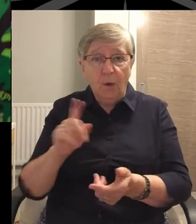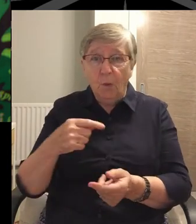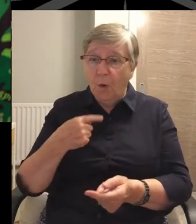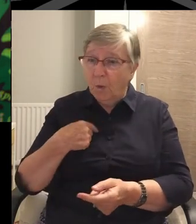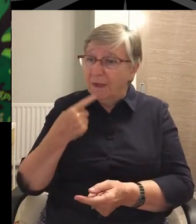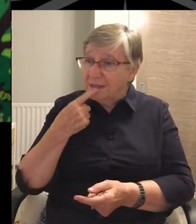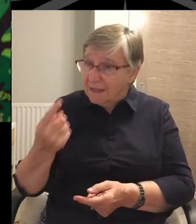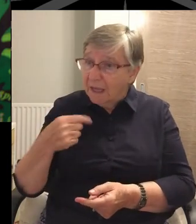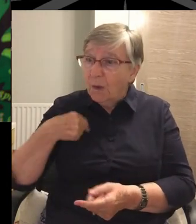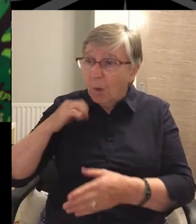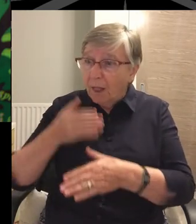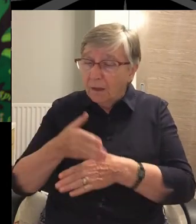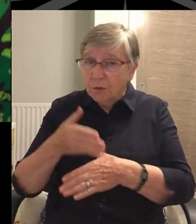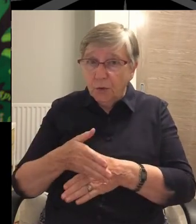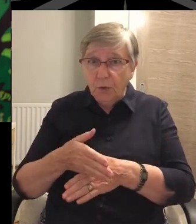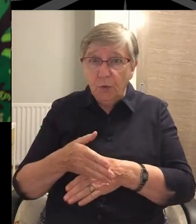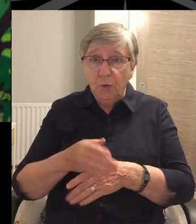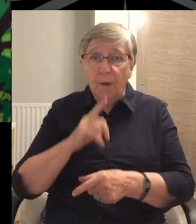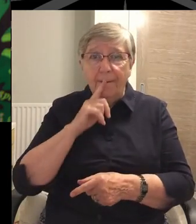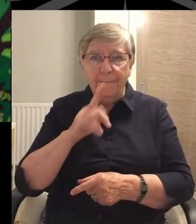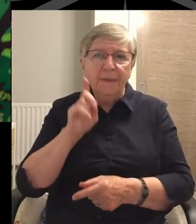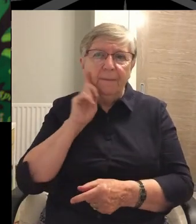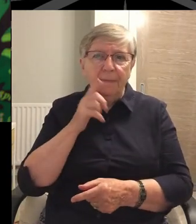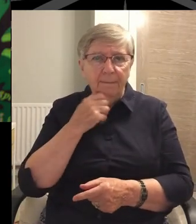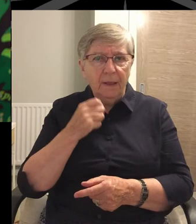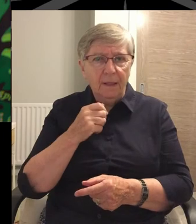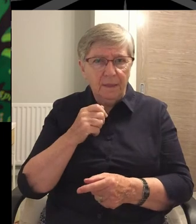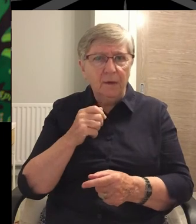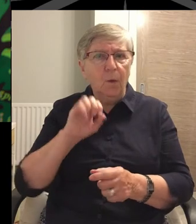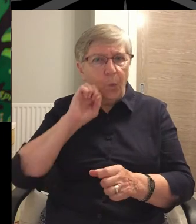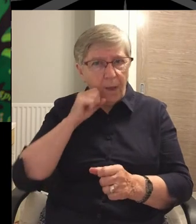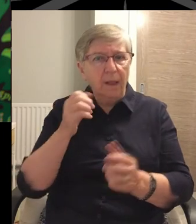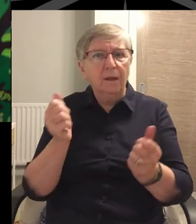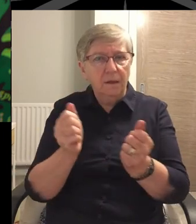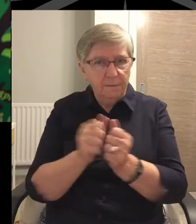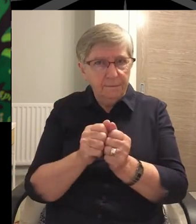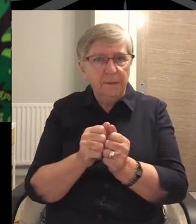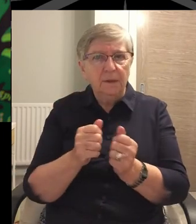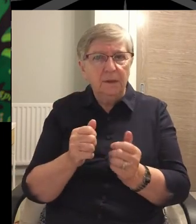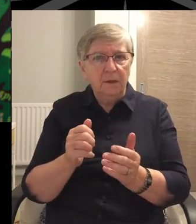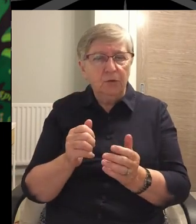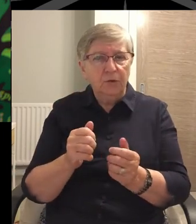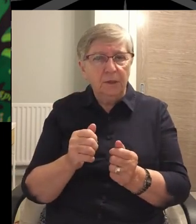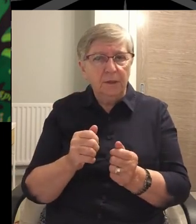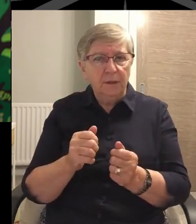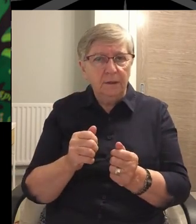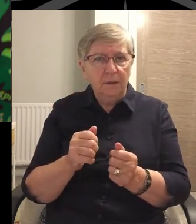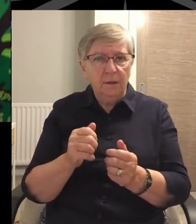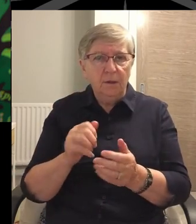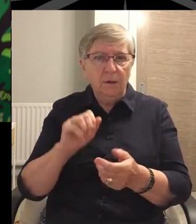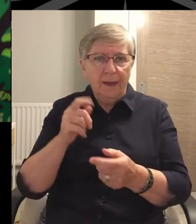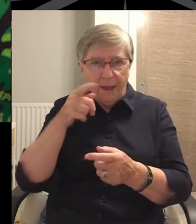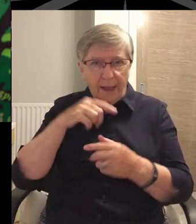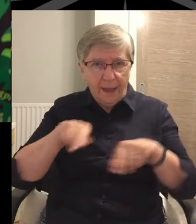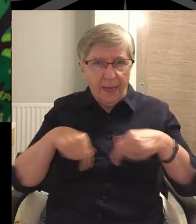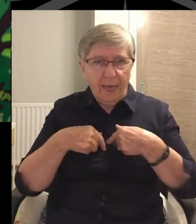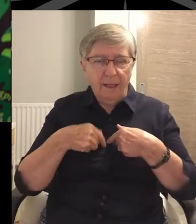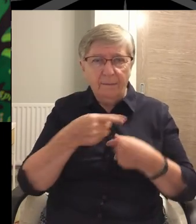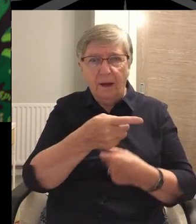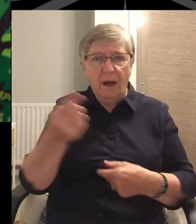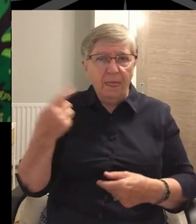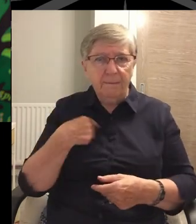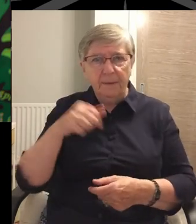give. Help us to be people of our word, people of integrity. Help us to be known